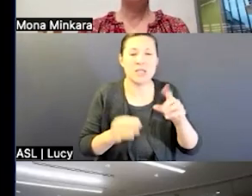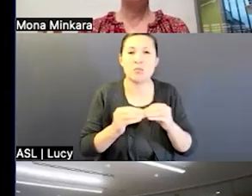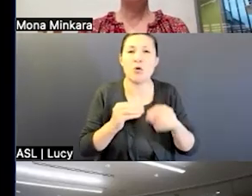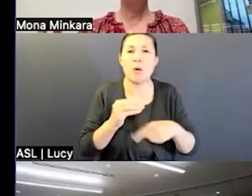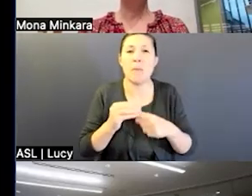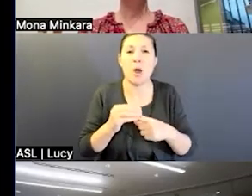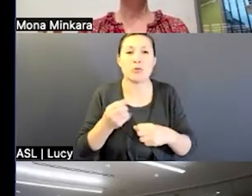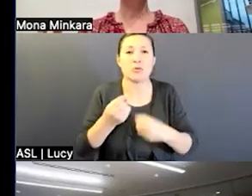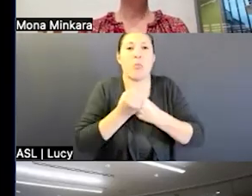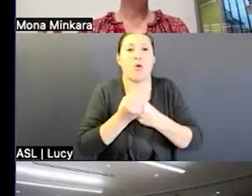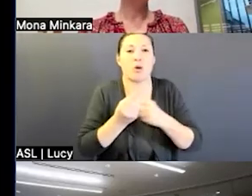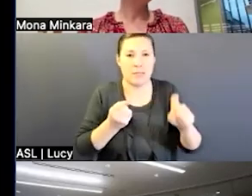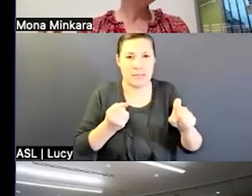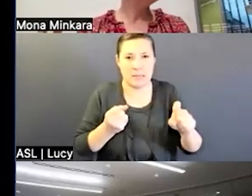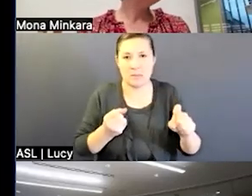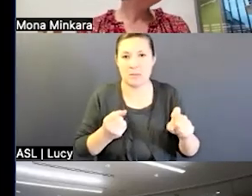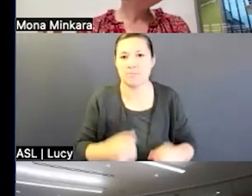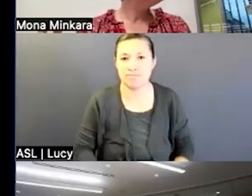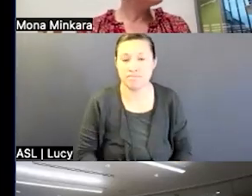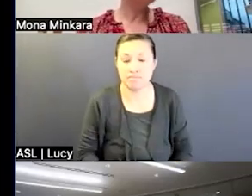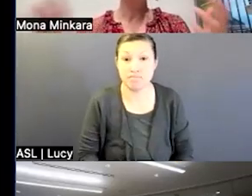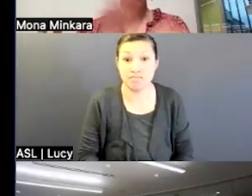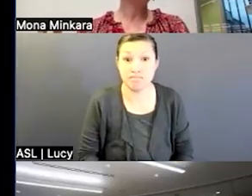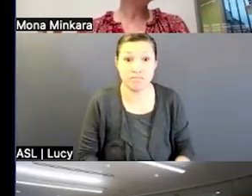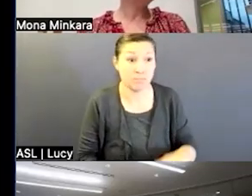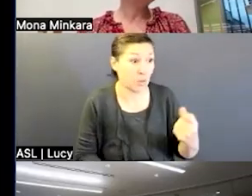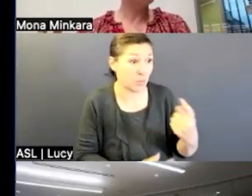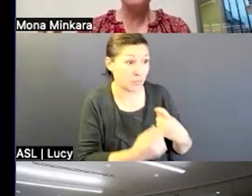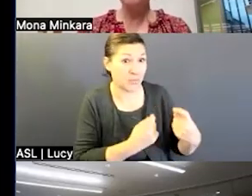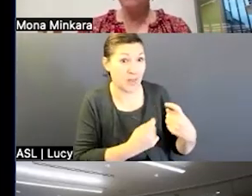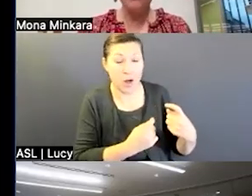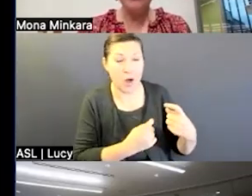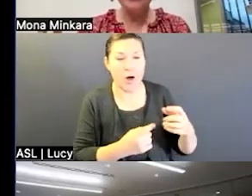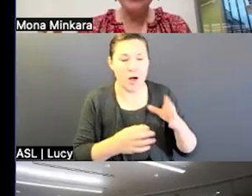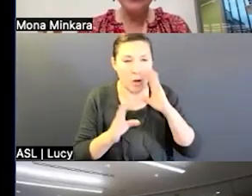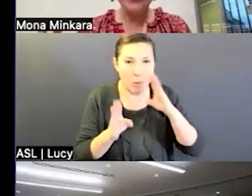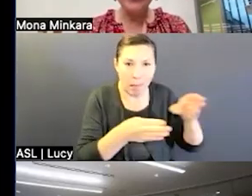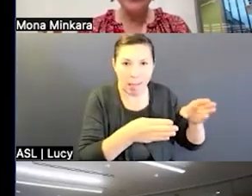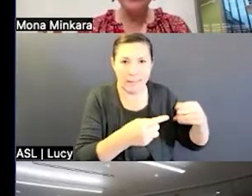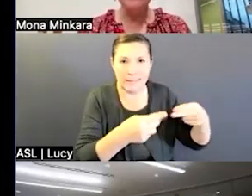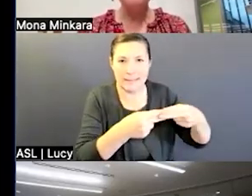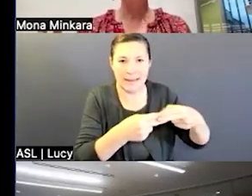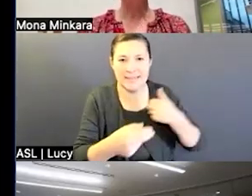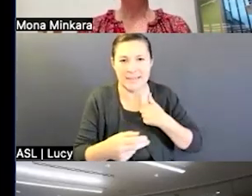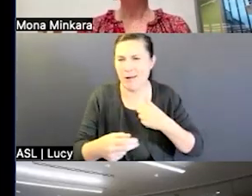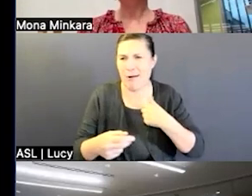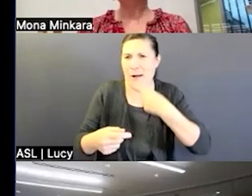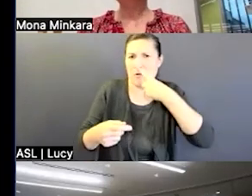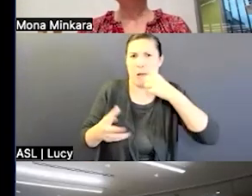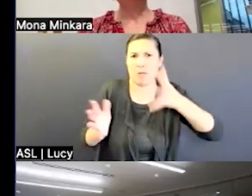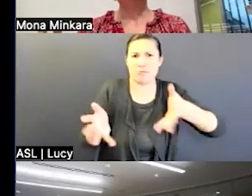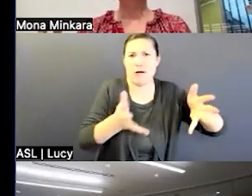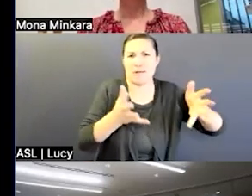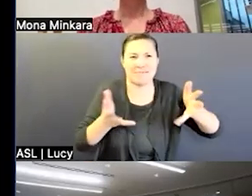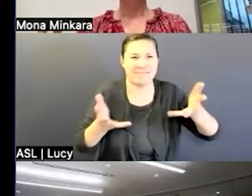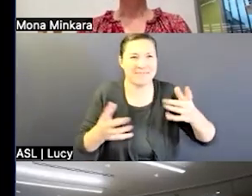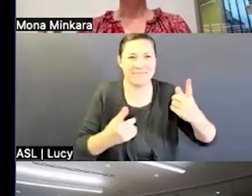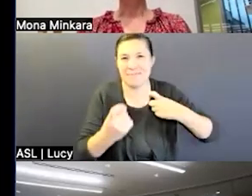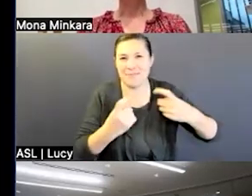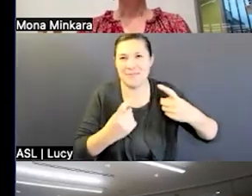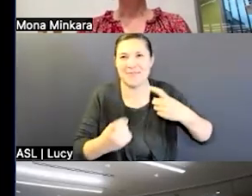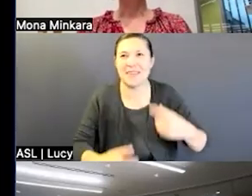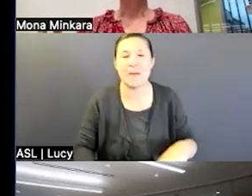Any other questions on the slide? You're never going to get through your slides. Yeah, it's all right. That's why it's more fun to just talk, isn't it? Yeah, we can stop